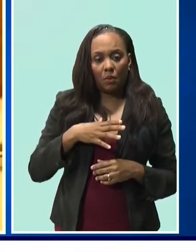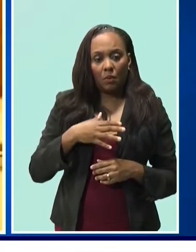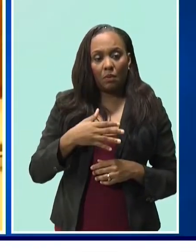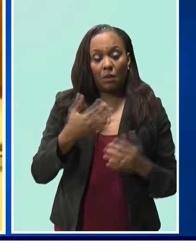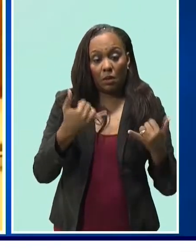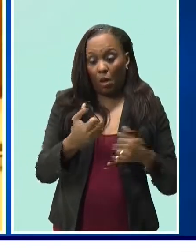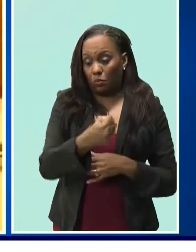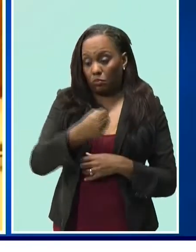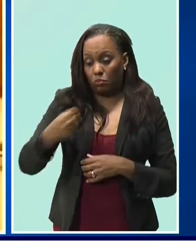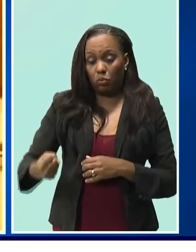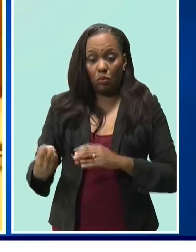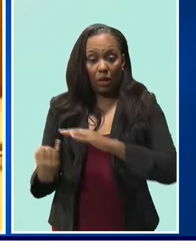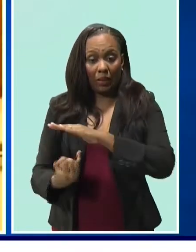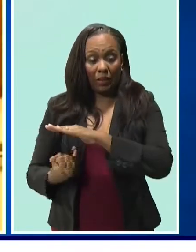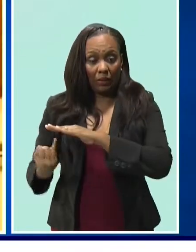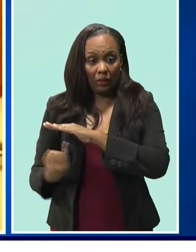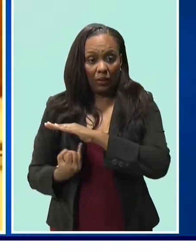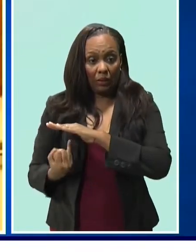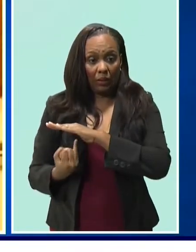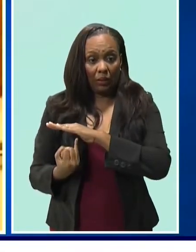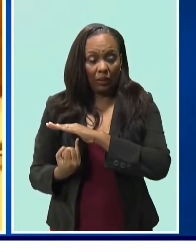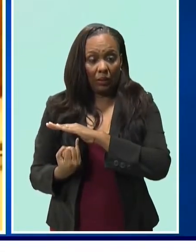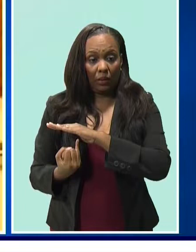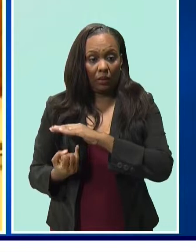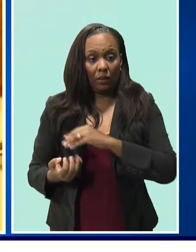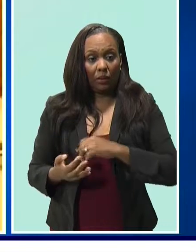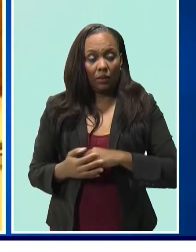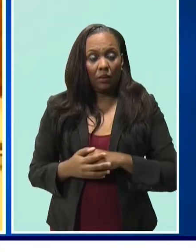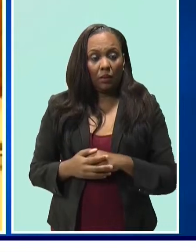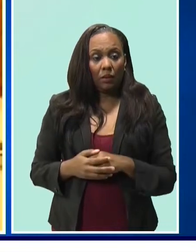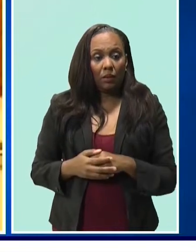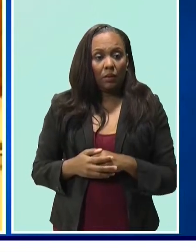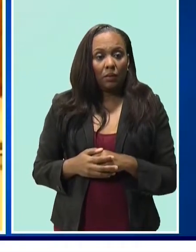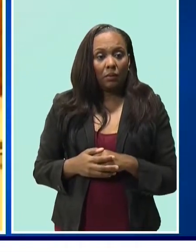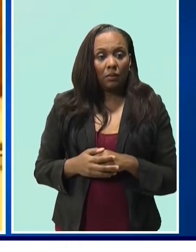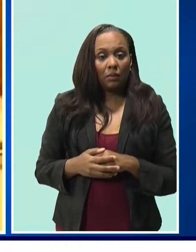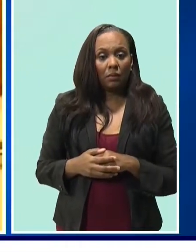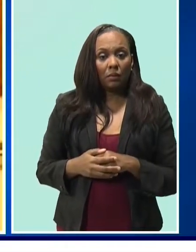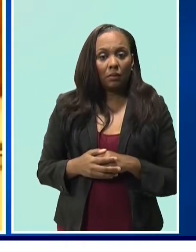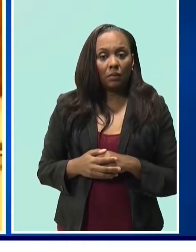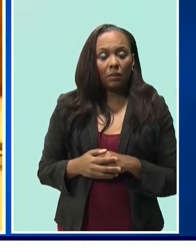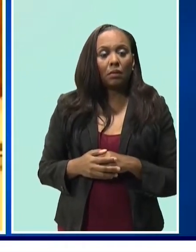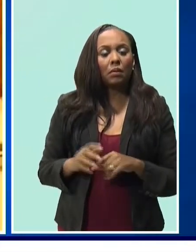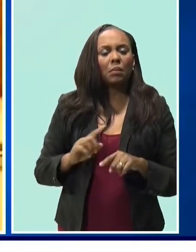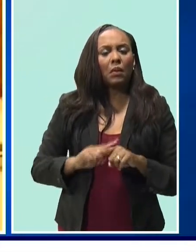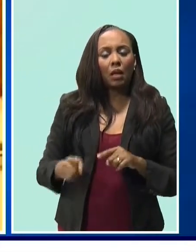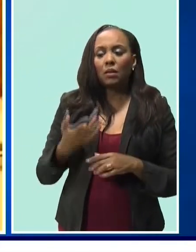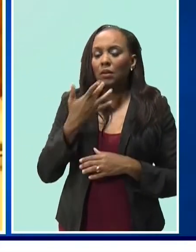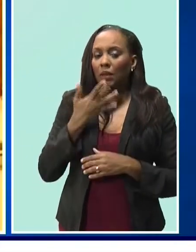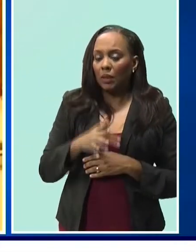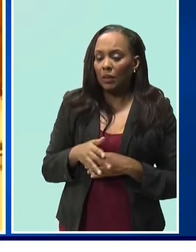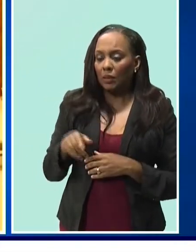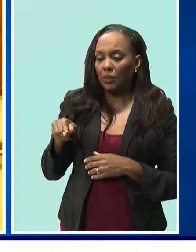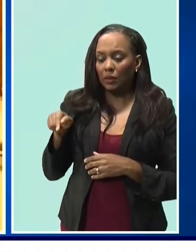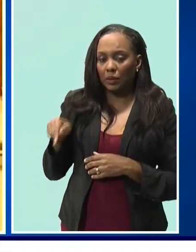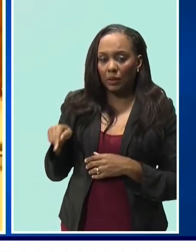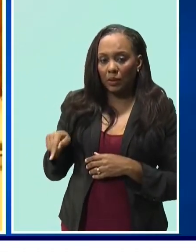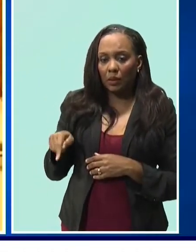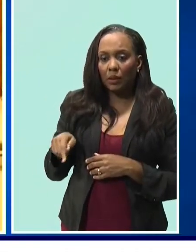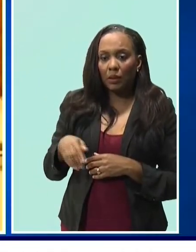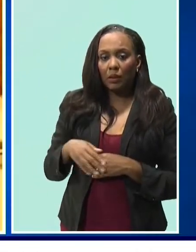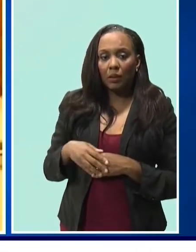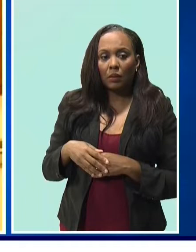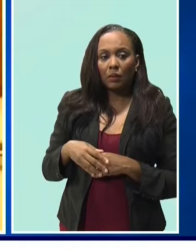isolation, and fortunately we believe that from her presentation, her course should